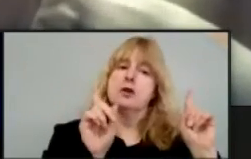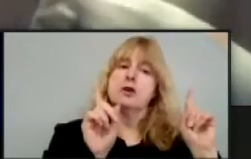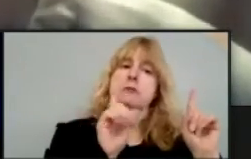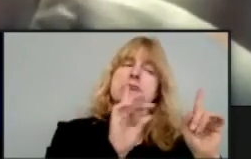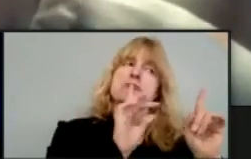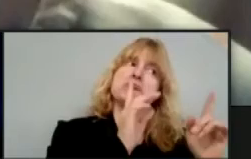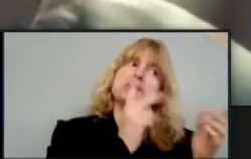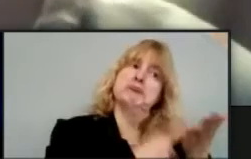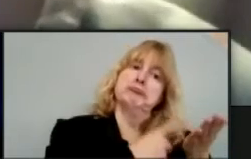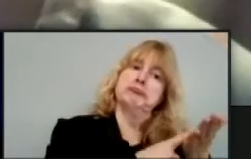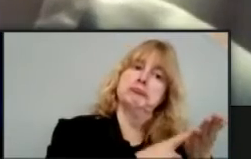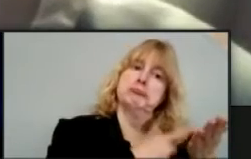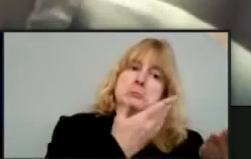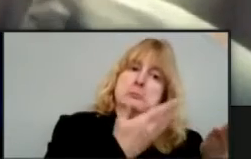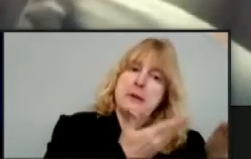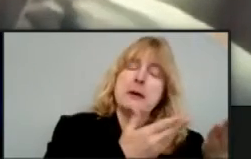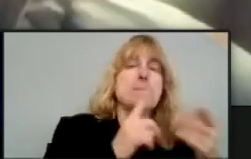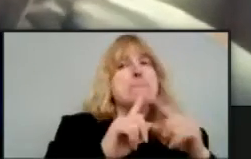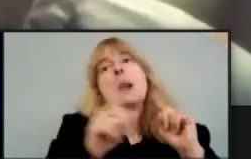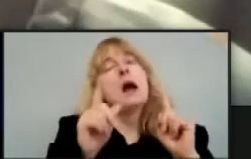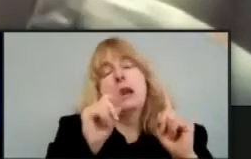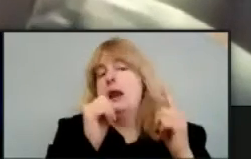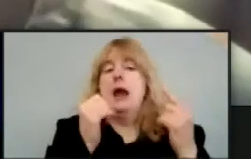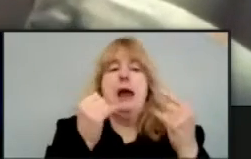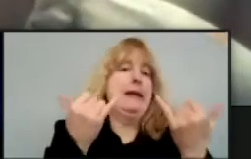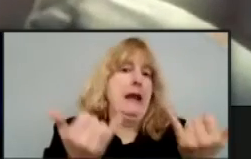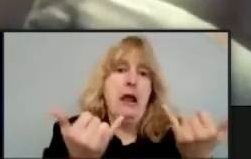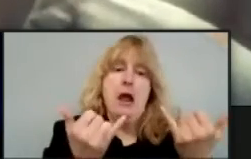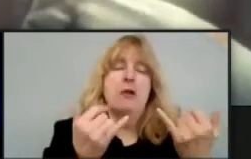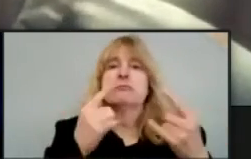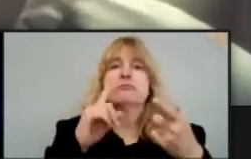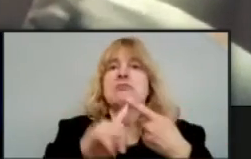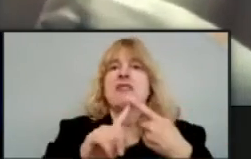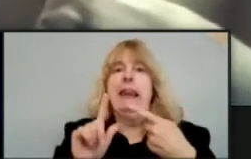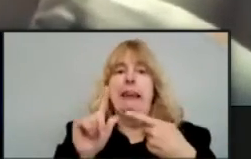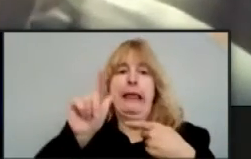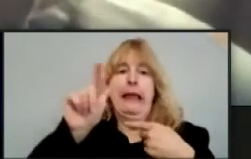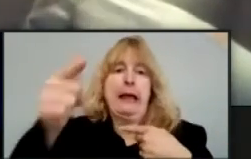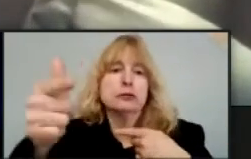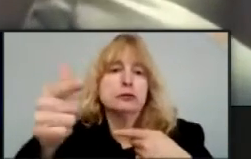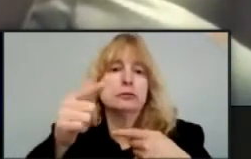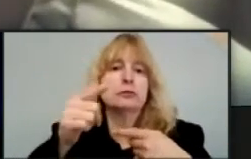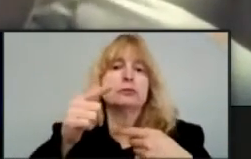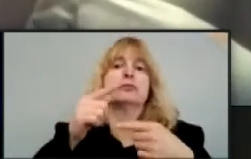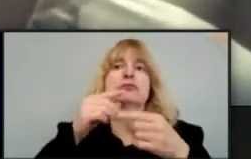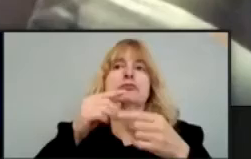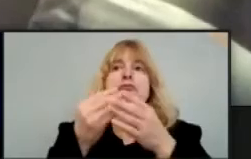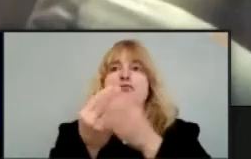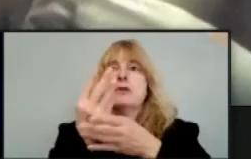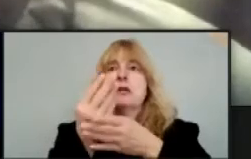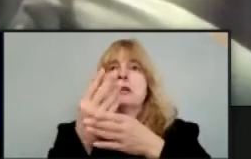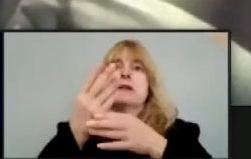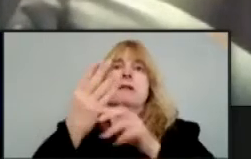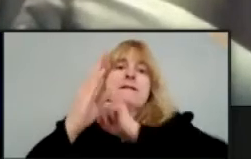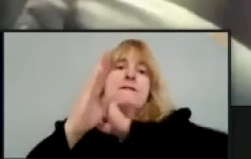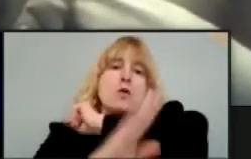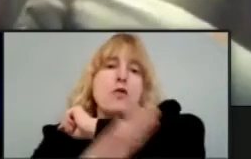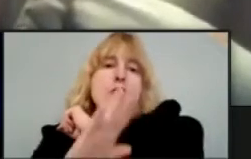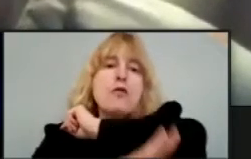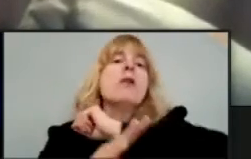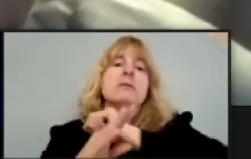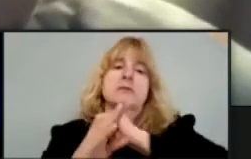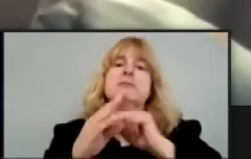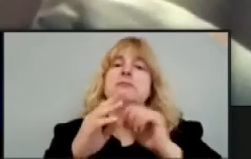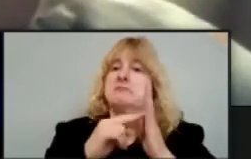until the latter part of this school year and not until the fall. So I am not going to, just to be direct, I am not going